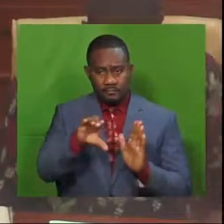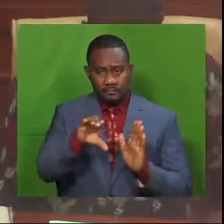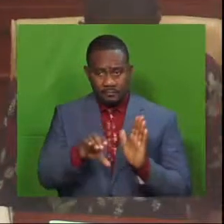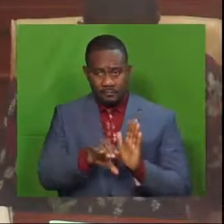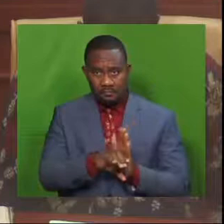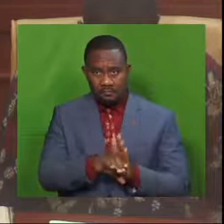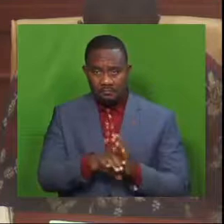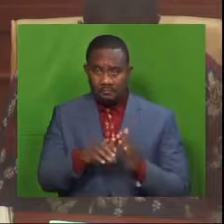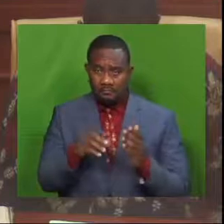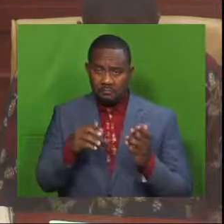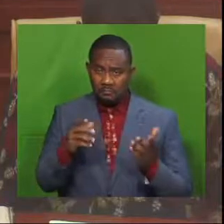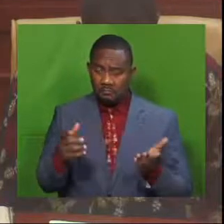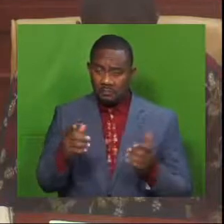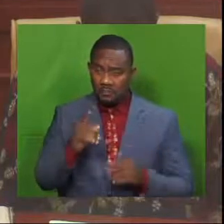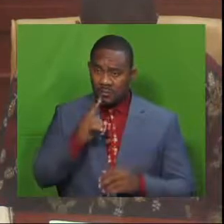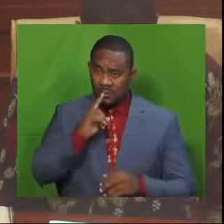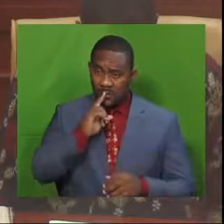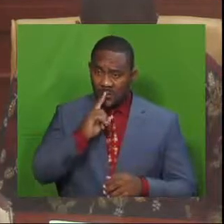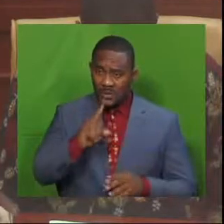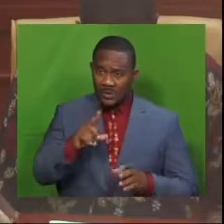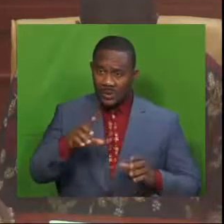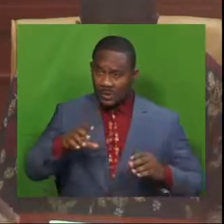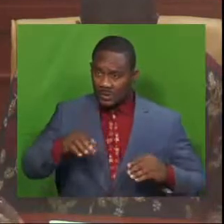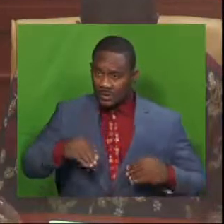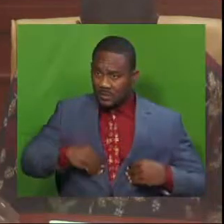to regional balance.